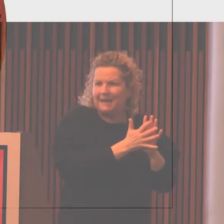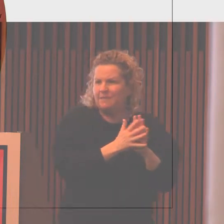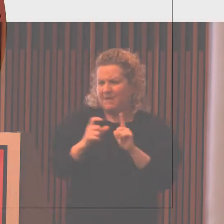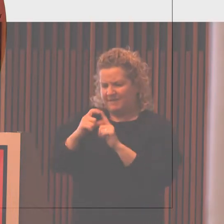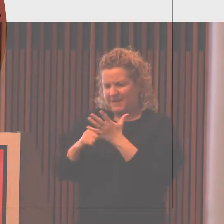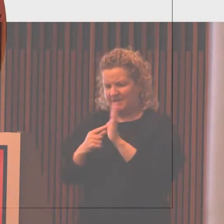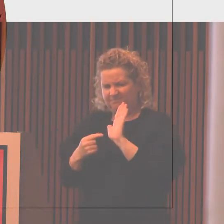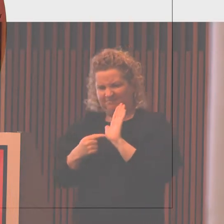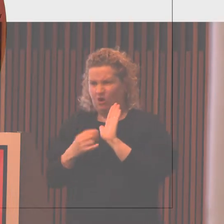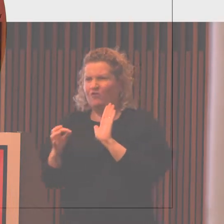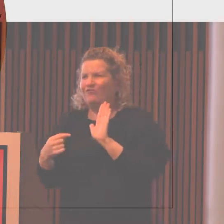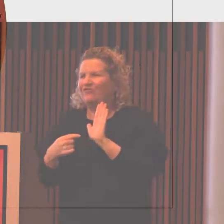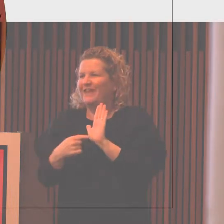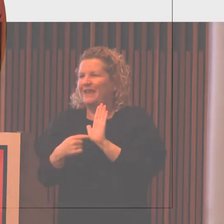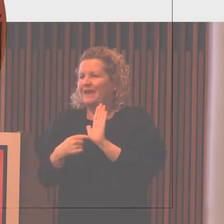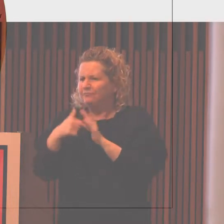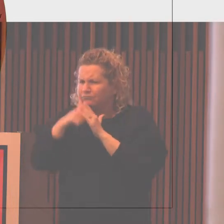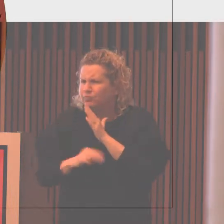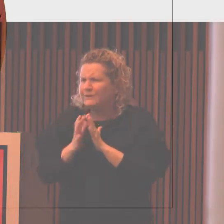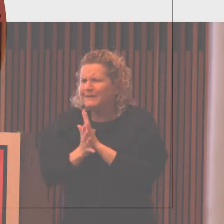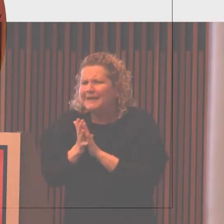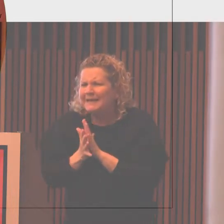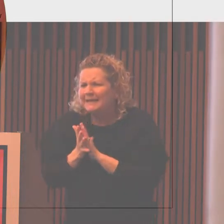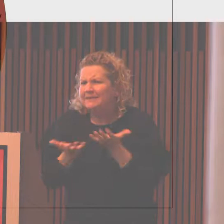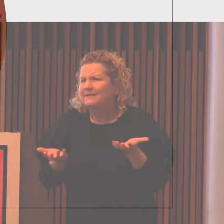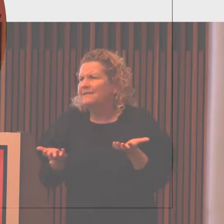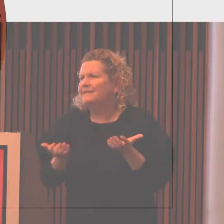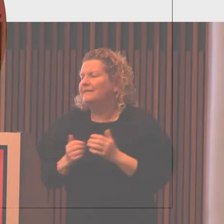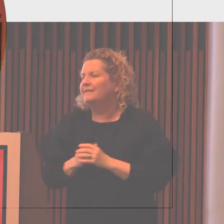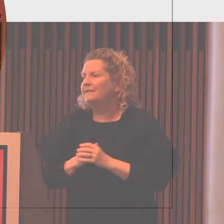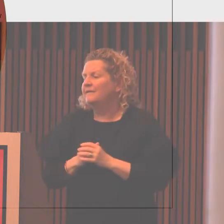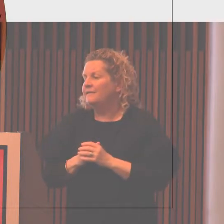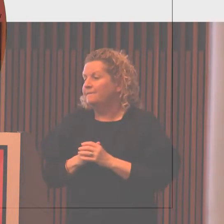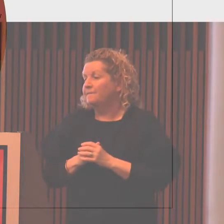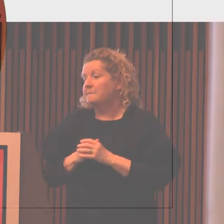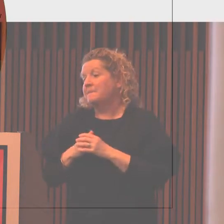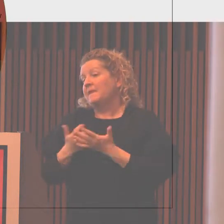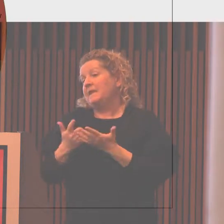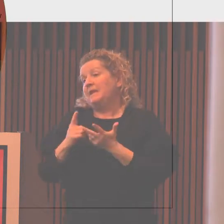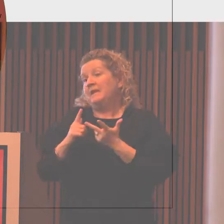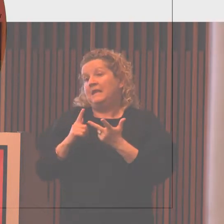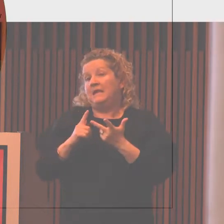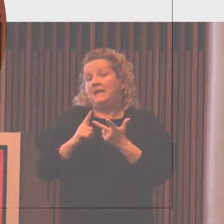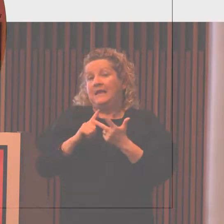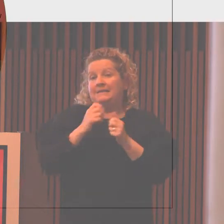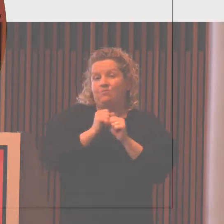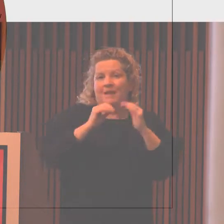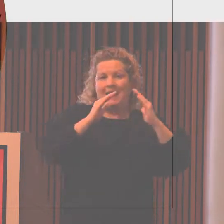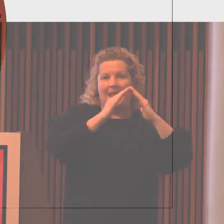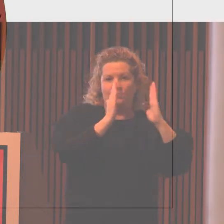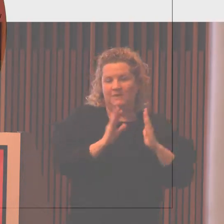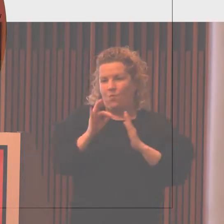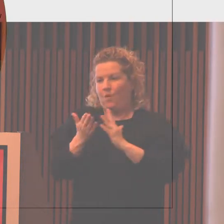do extra work to ask all of you to break some, if we were to focus on housing issues or access to justice,